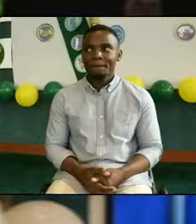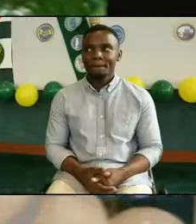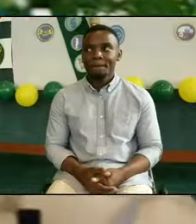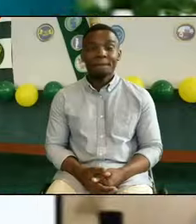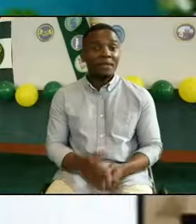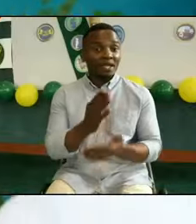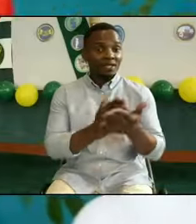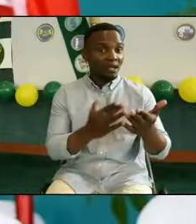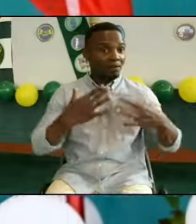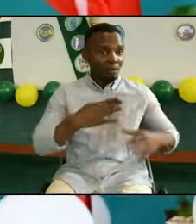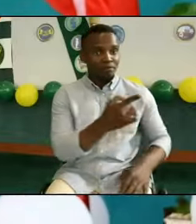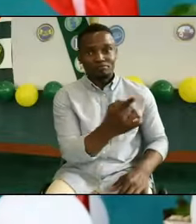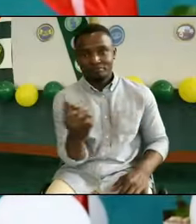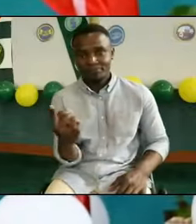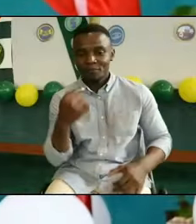Some of us, we go,